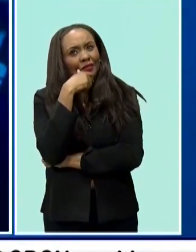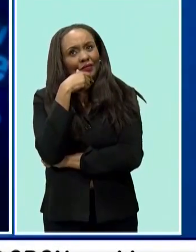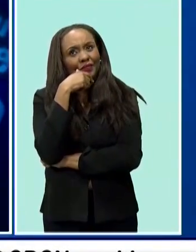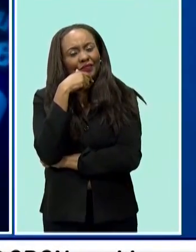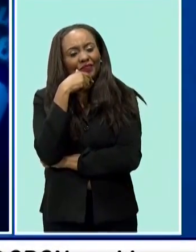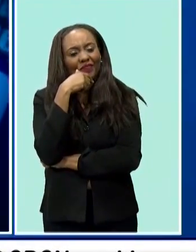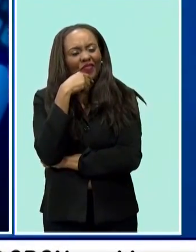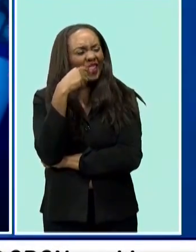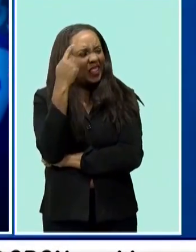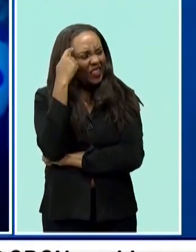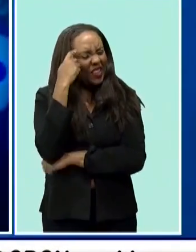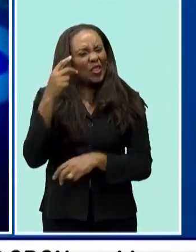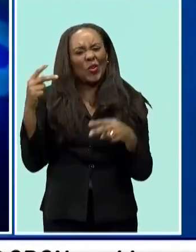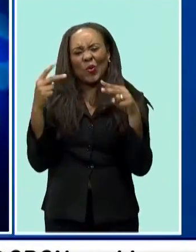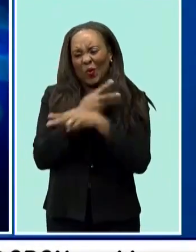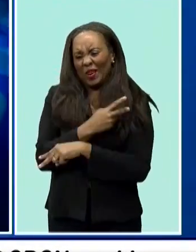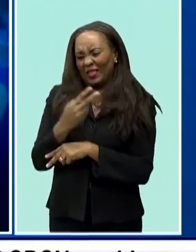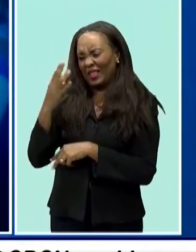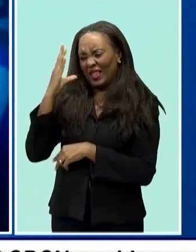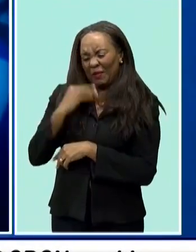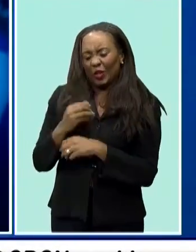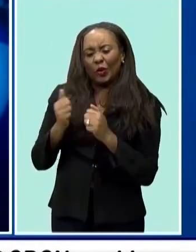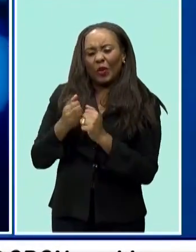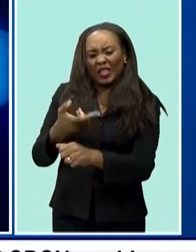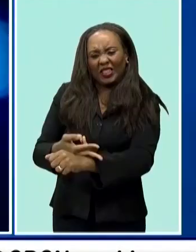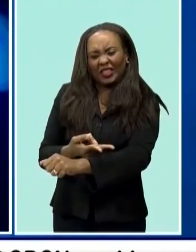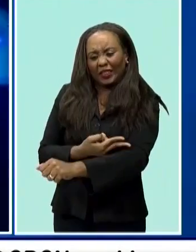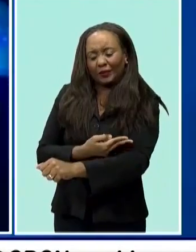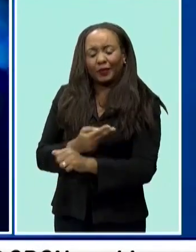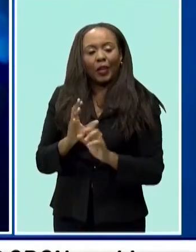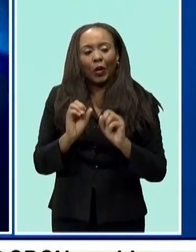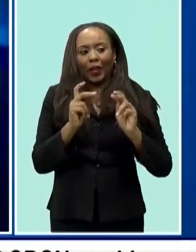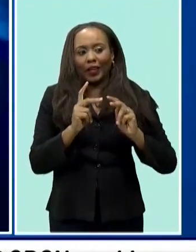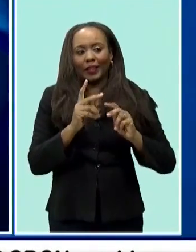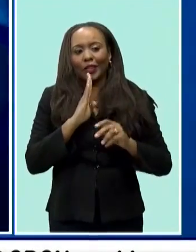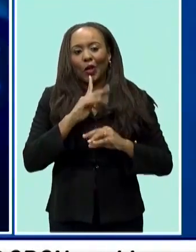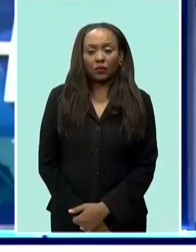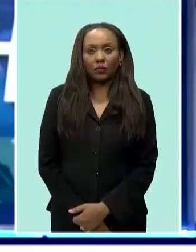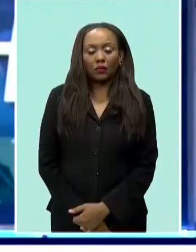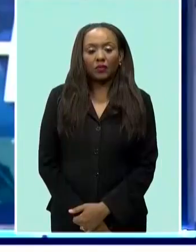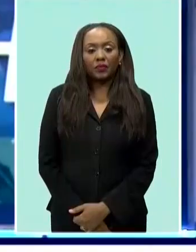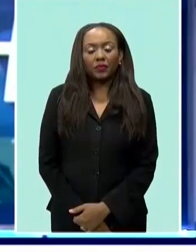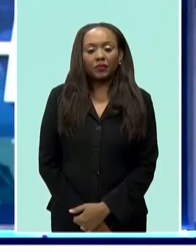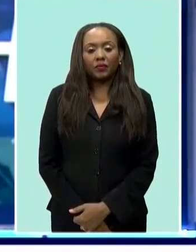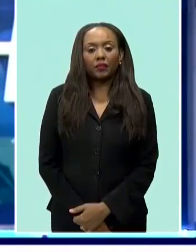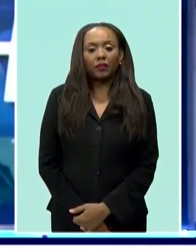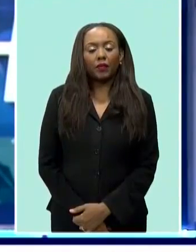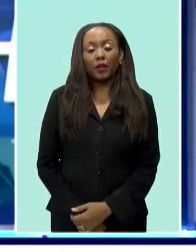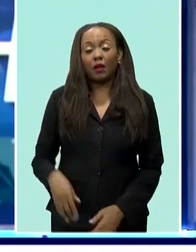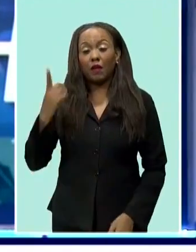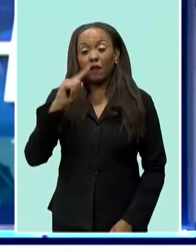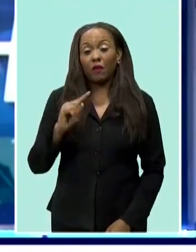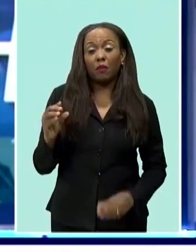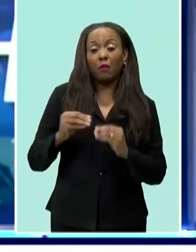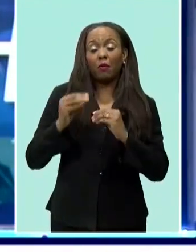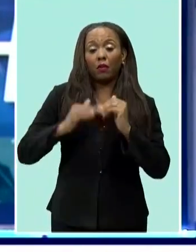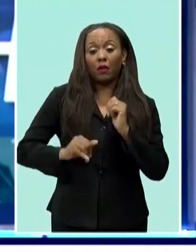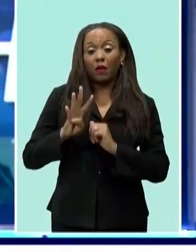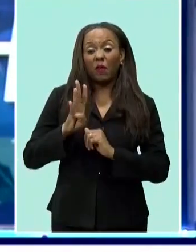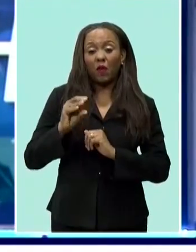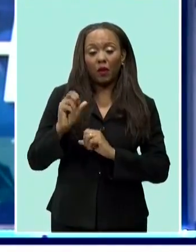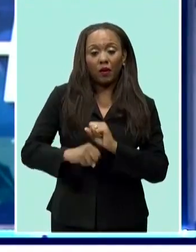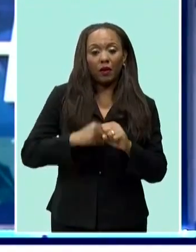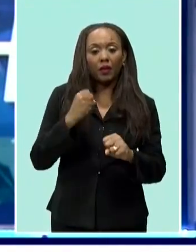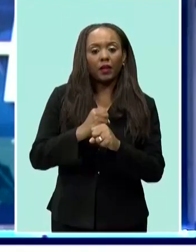the worst experience I had was with a sheep. Let's talk about this off air. Well, after more than 40 years, one of the